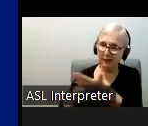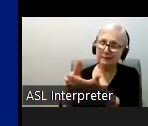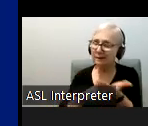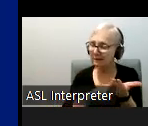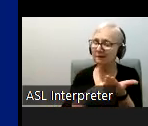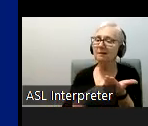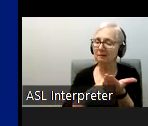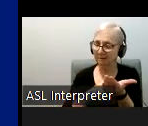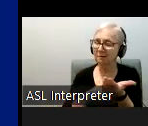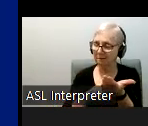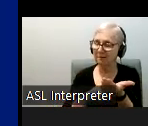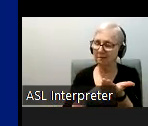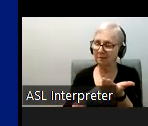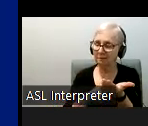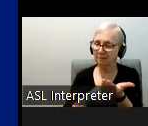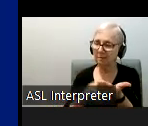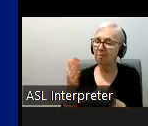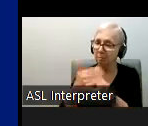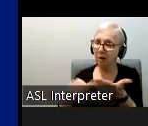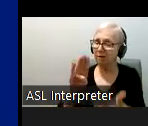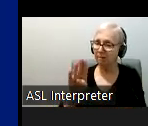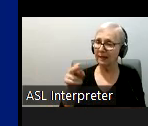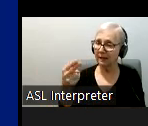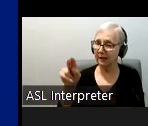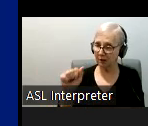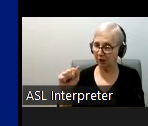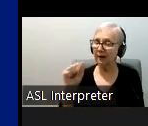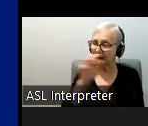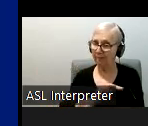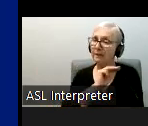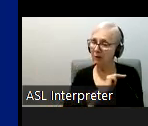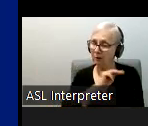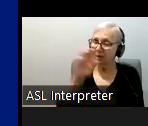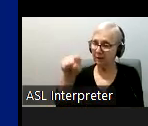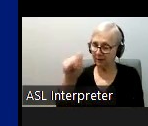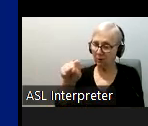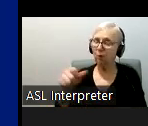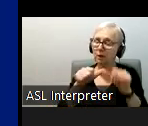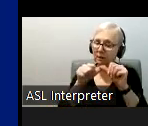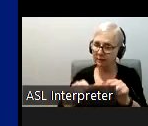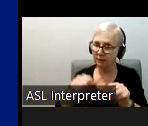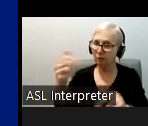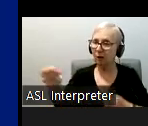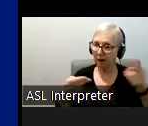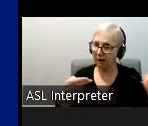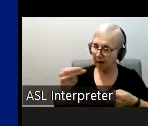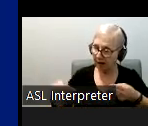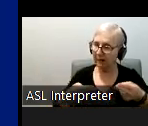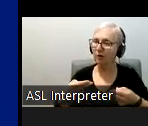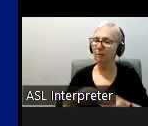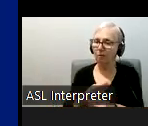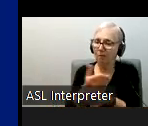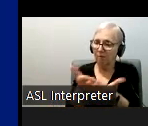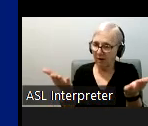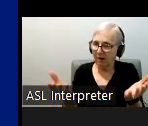the BHA mission. So we're looking forward to continuing to hire and continuing to be able to provide more